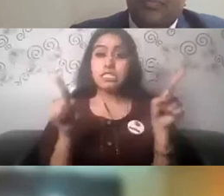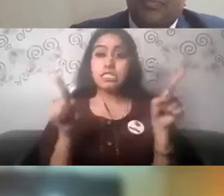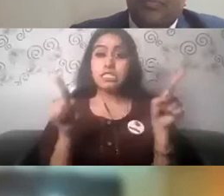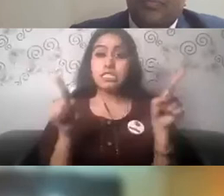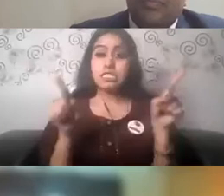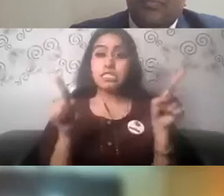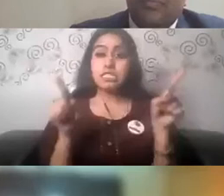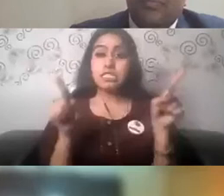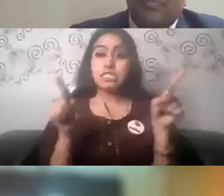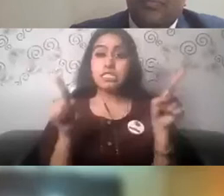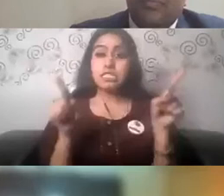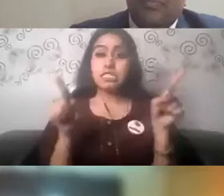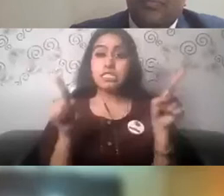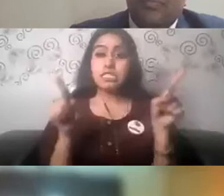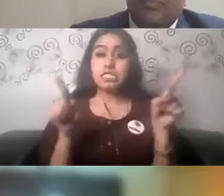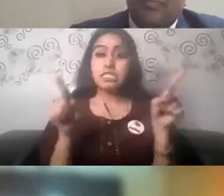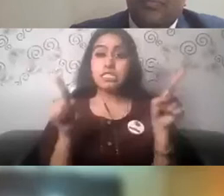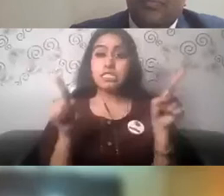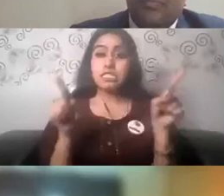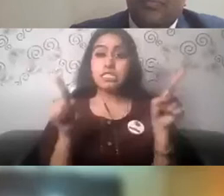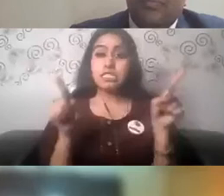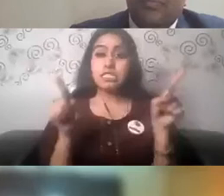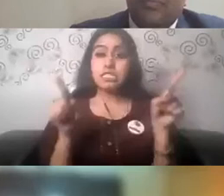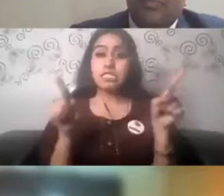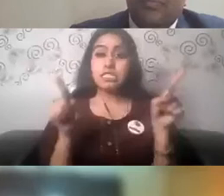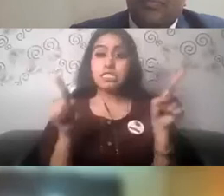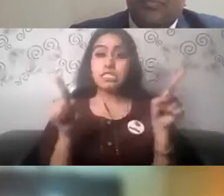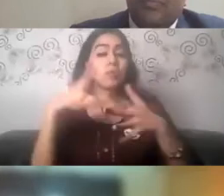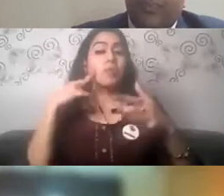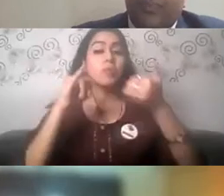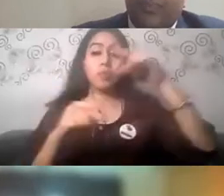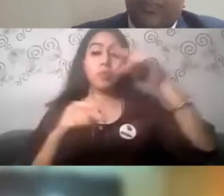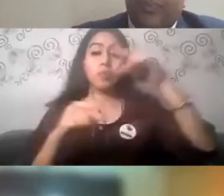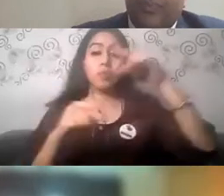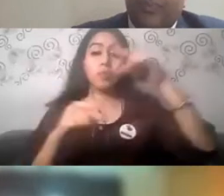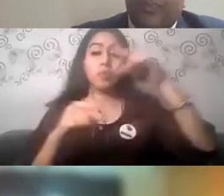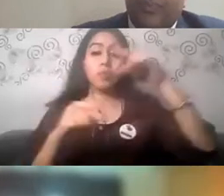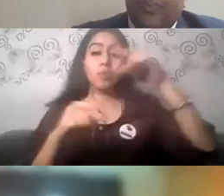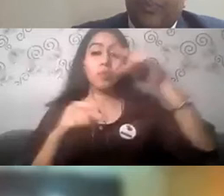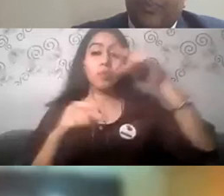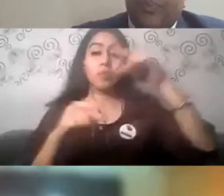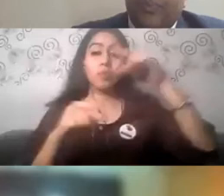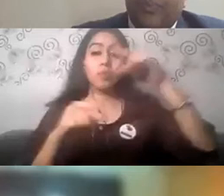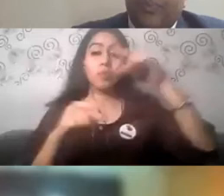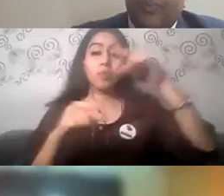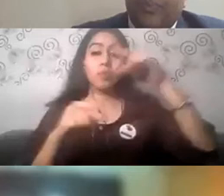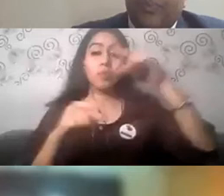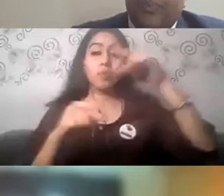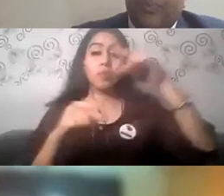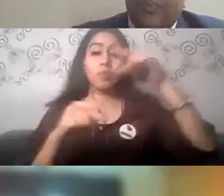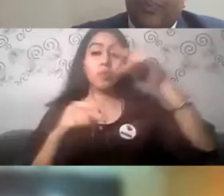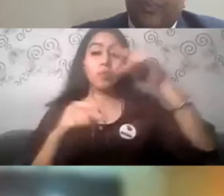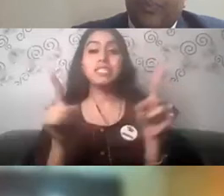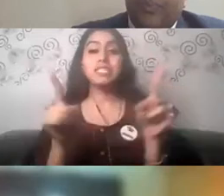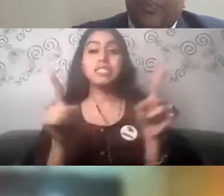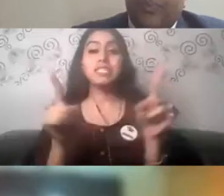hence providing vast opportunities for everyone to get involved in creating a positive, inclusive society for